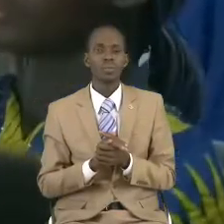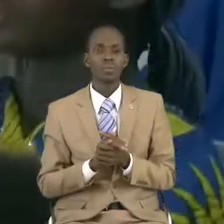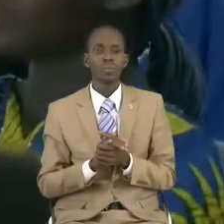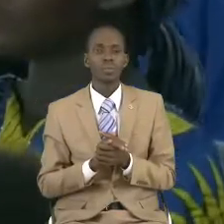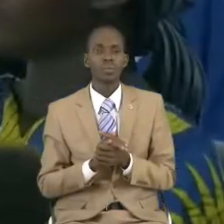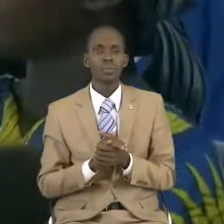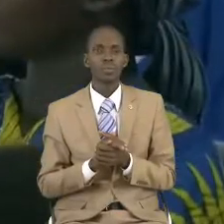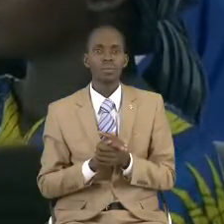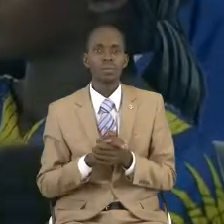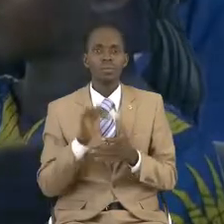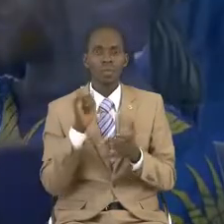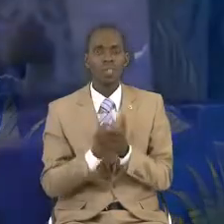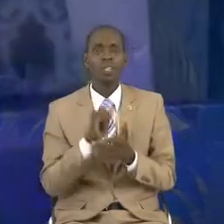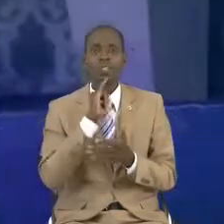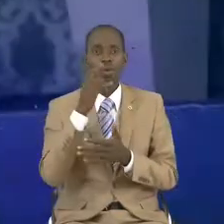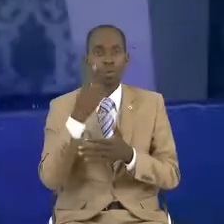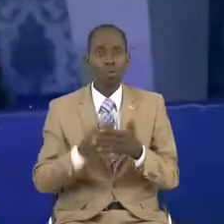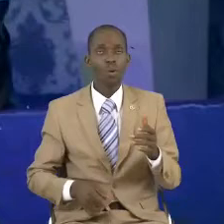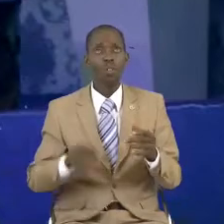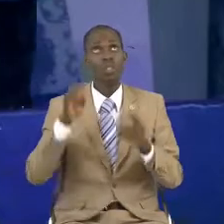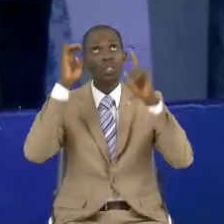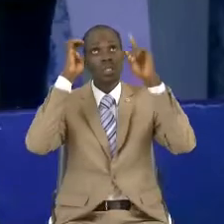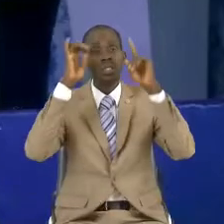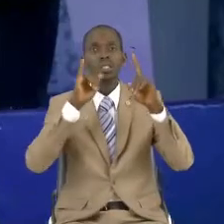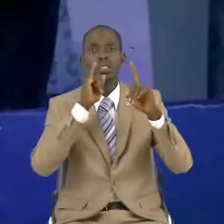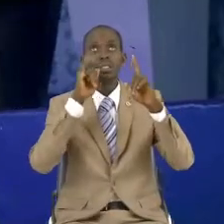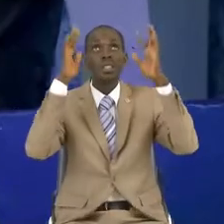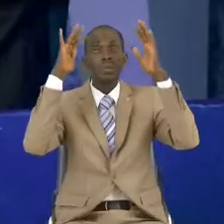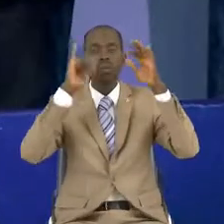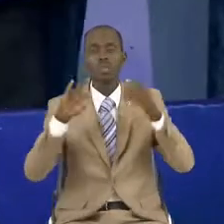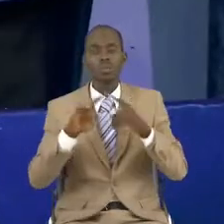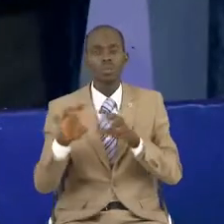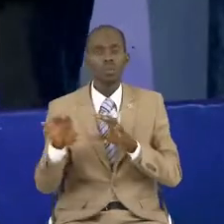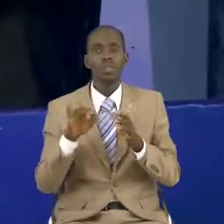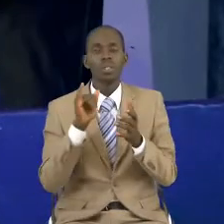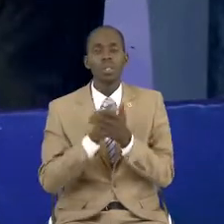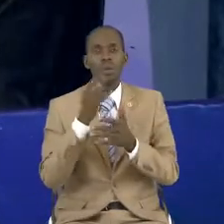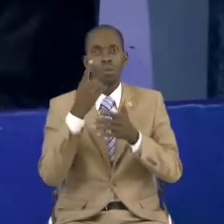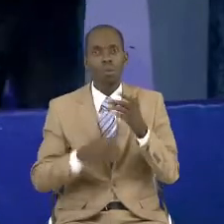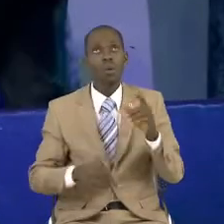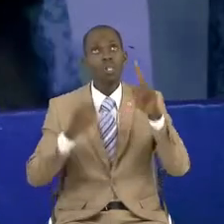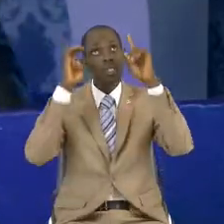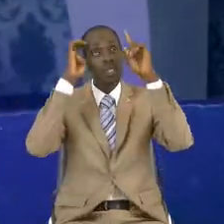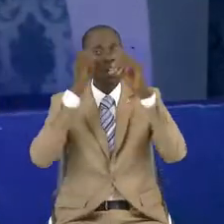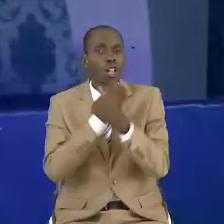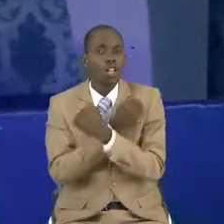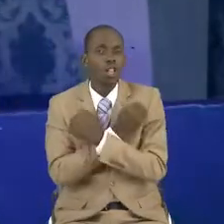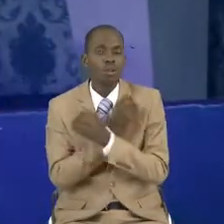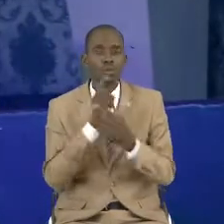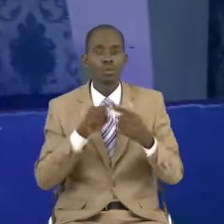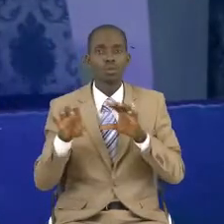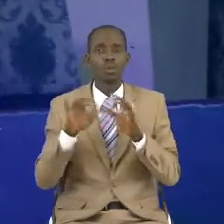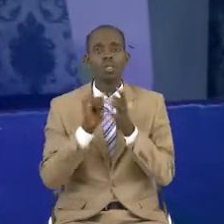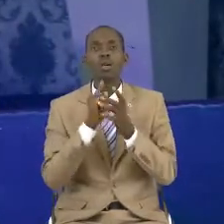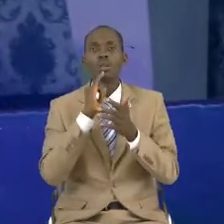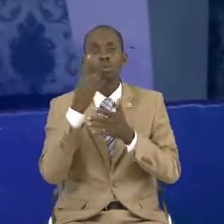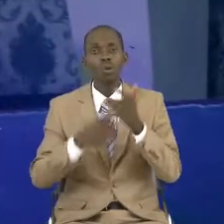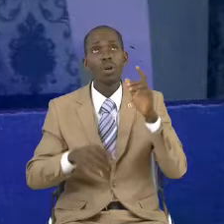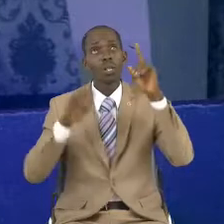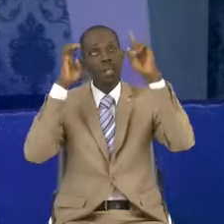that's what he's expecting to do that's what he loves to do and that's what he plans to do for